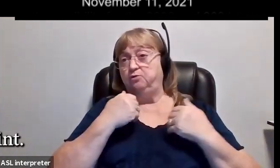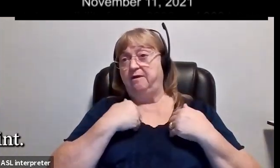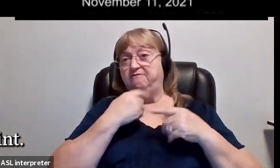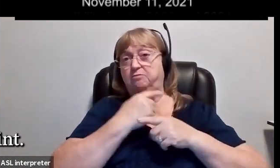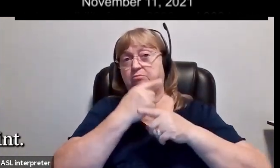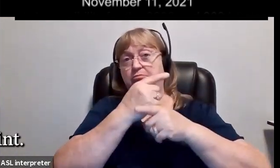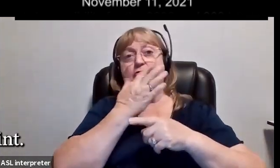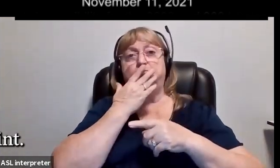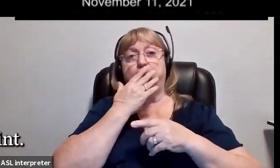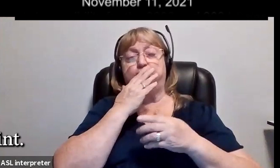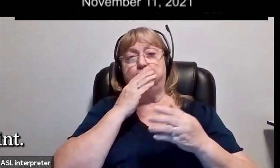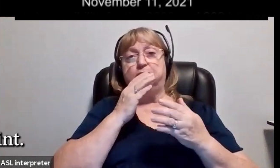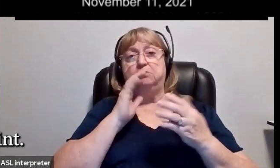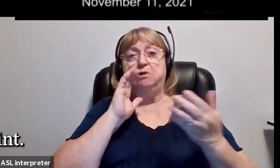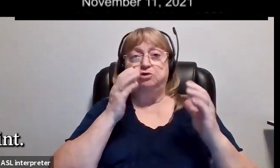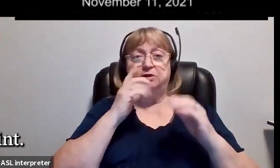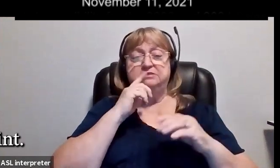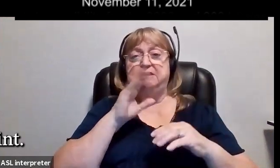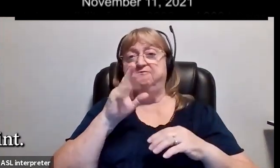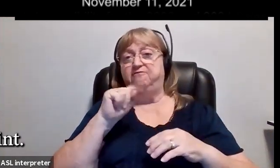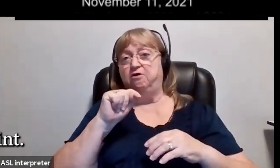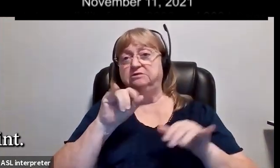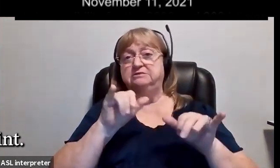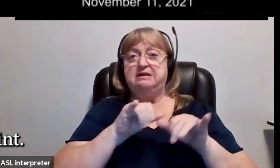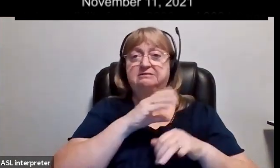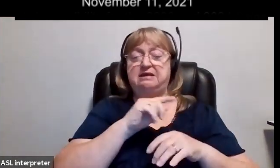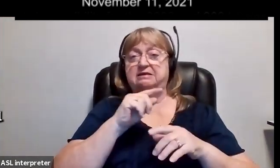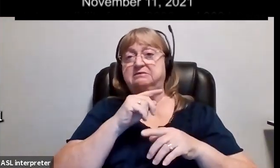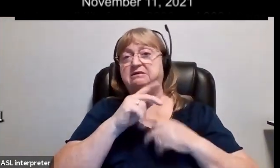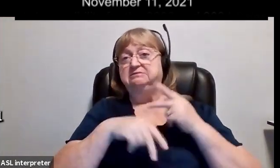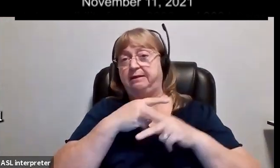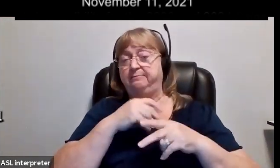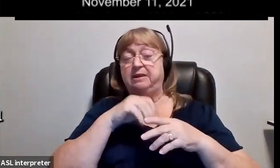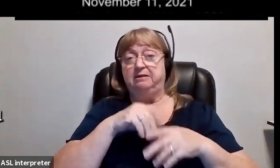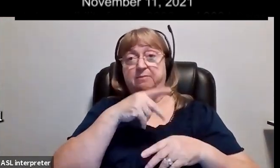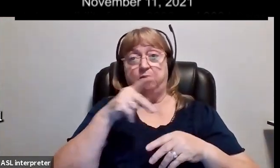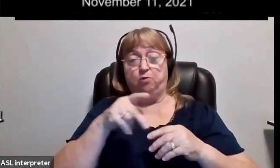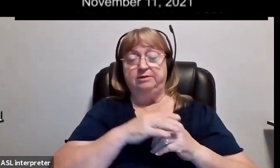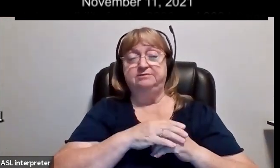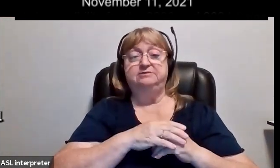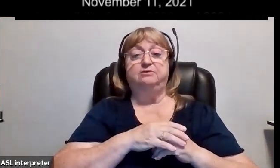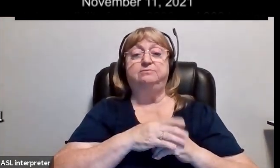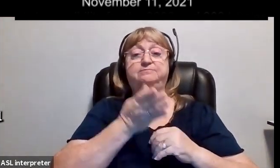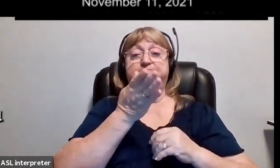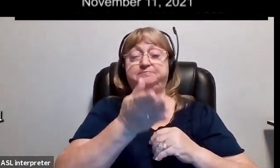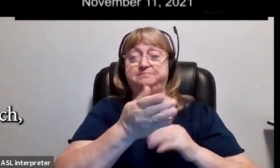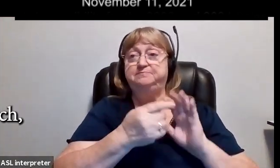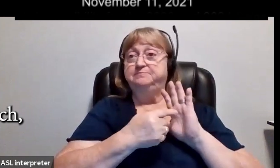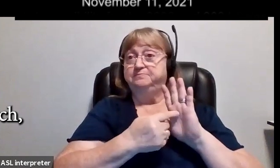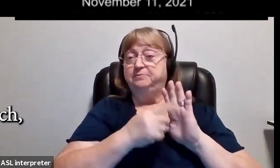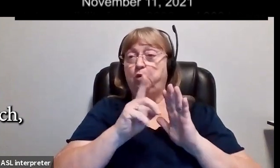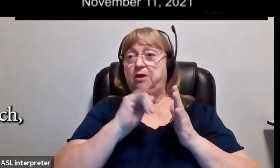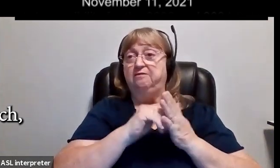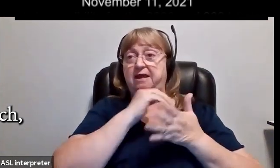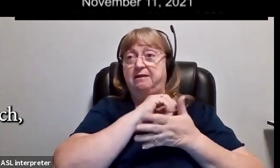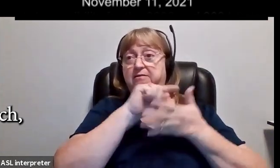color contrast, font size, and font type in PowerPoint. So what this slide is showing you is where that menu is. So if